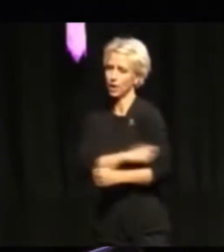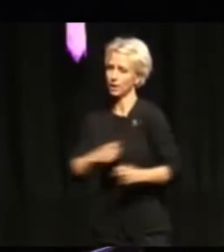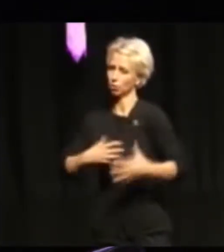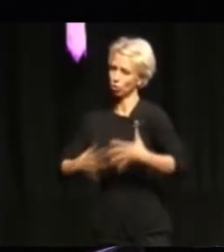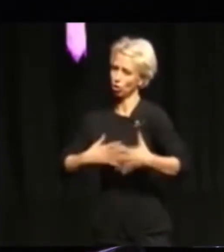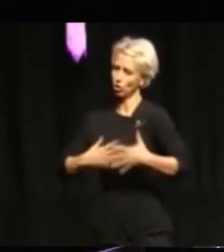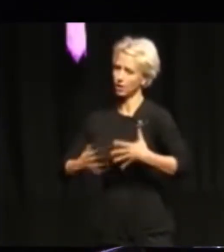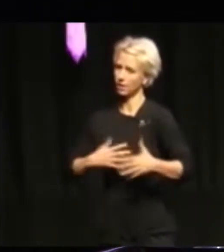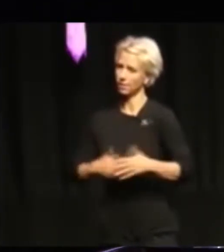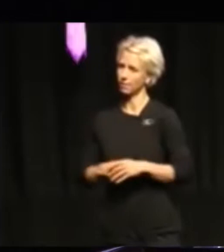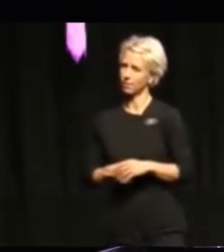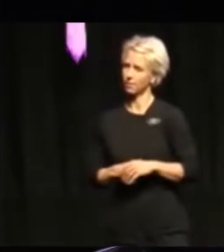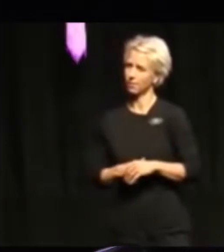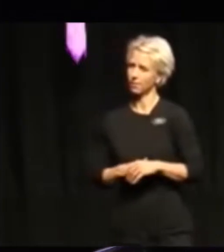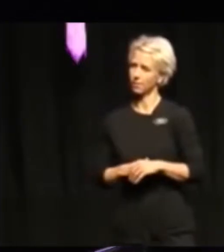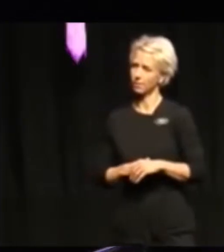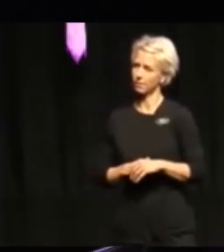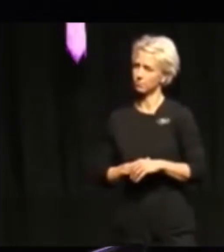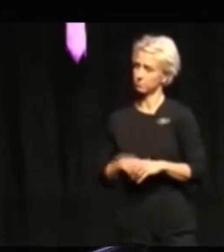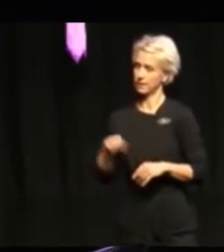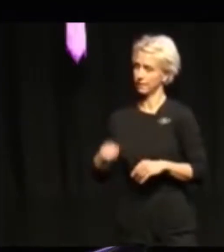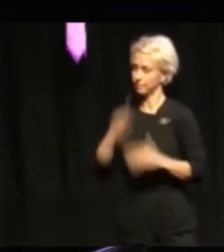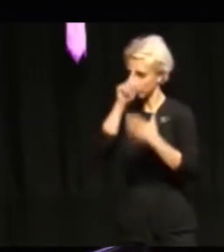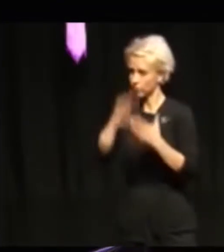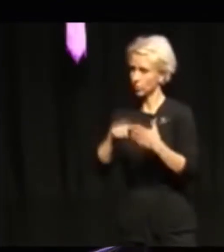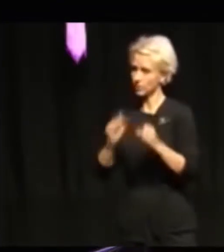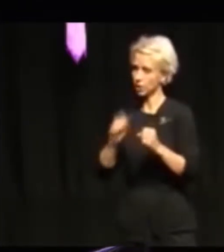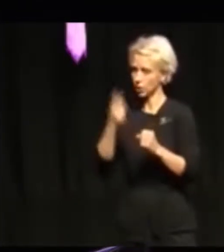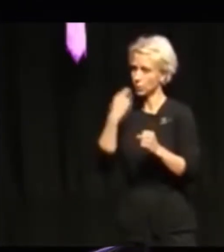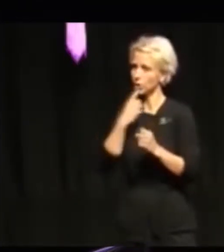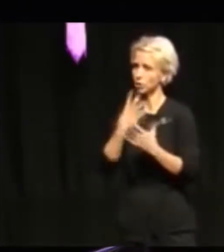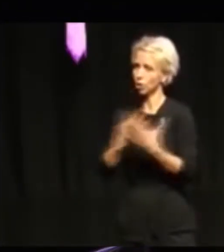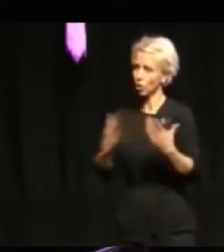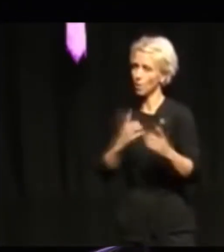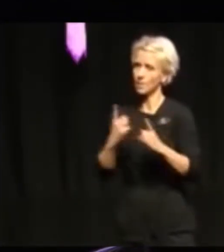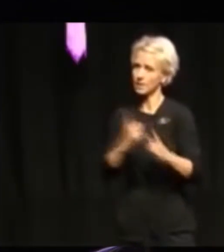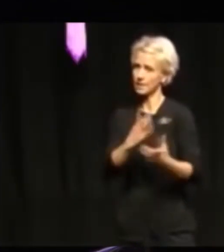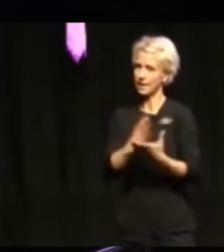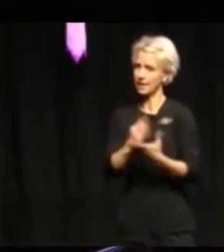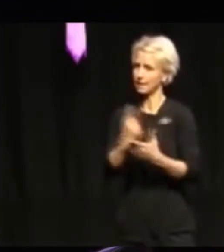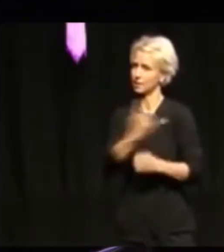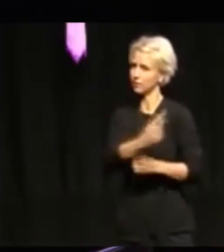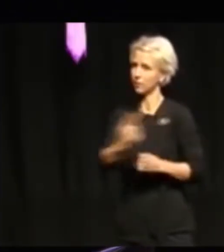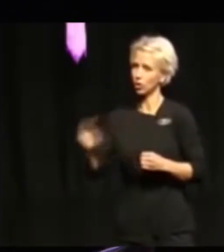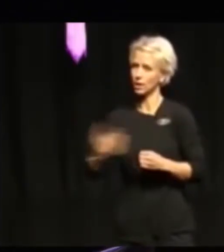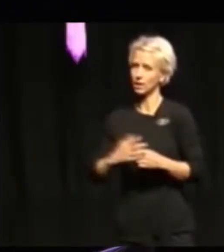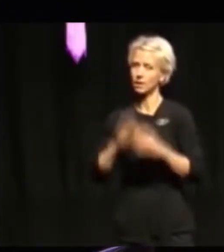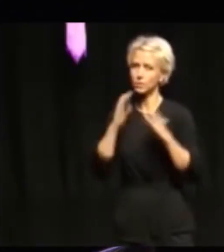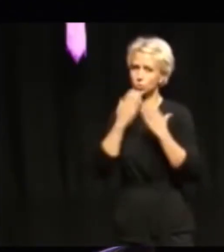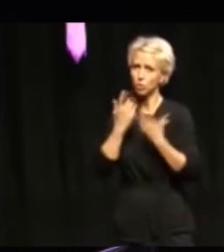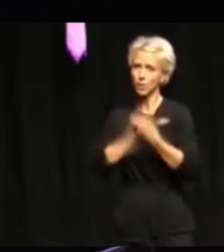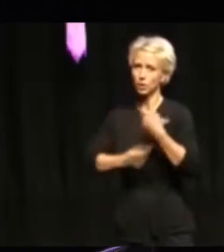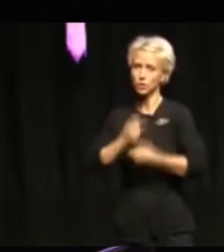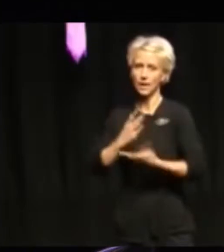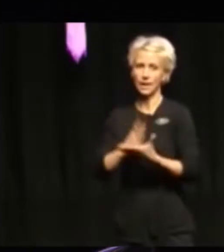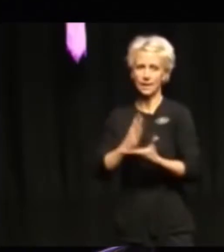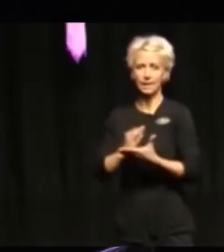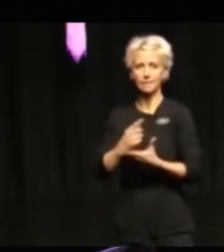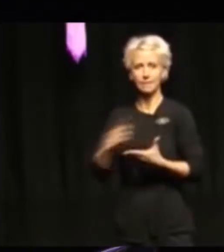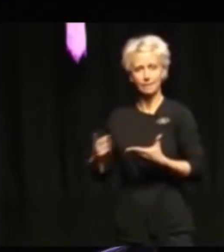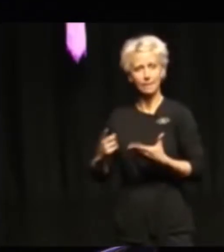they basically agreed just to implement the rights. And for economic social rights, they agreed to take